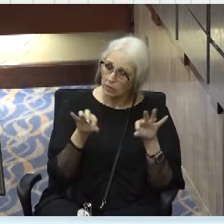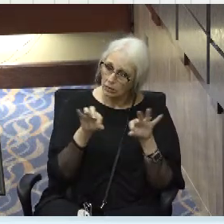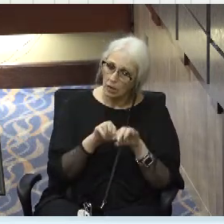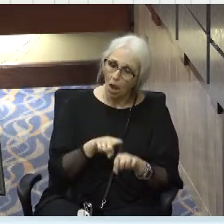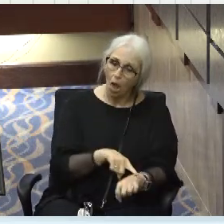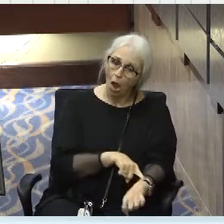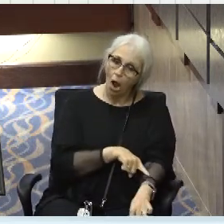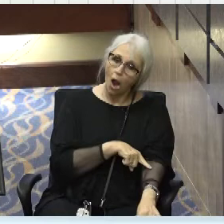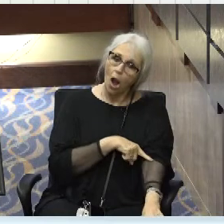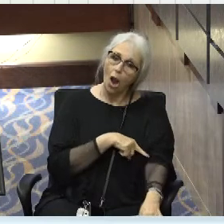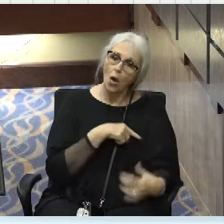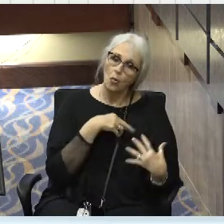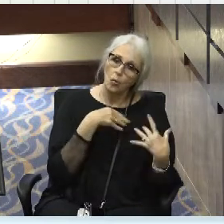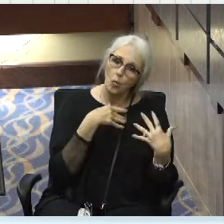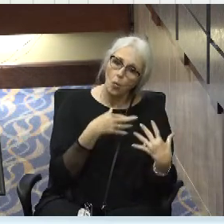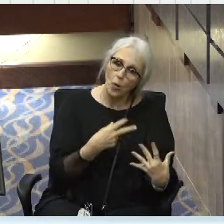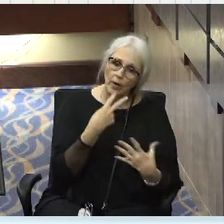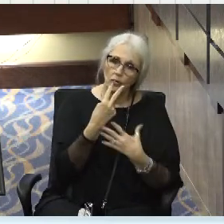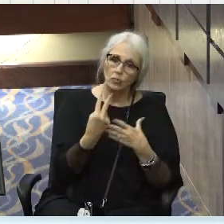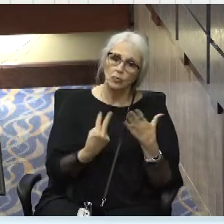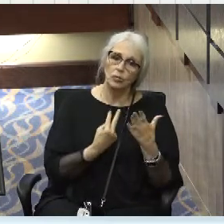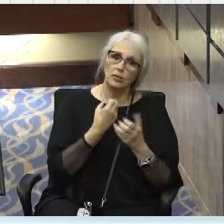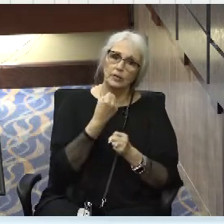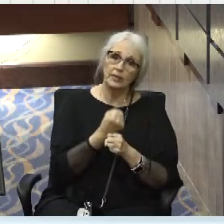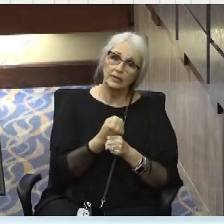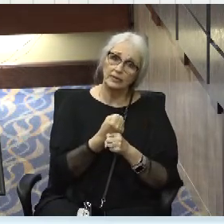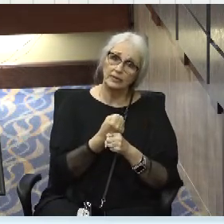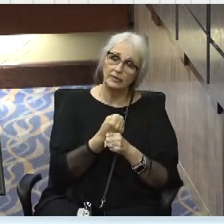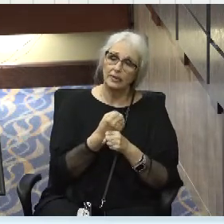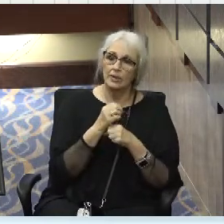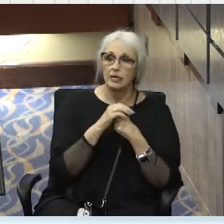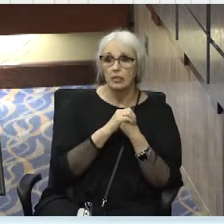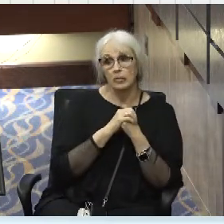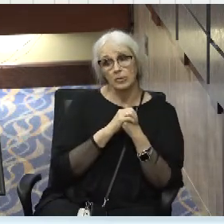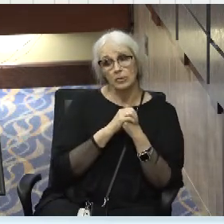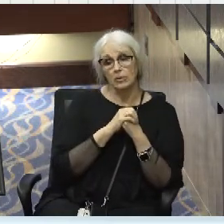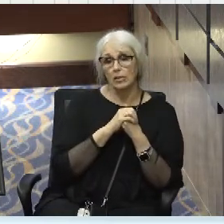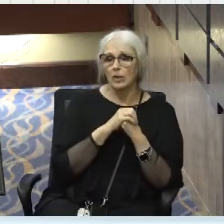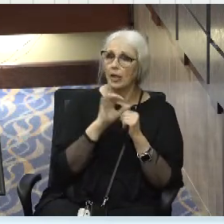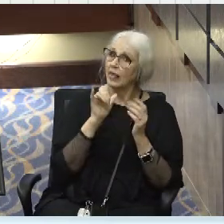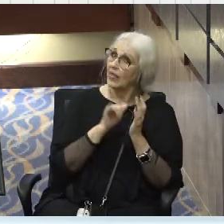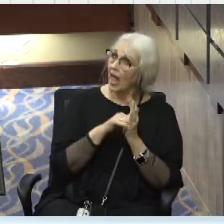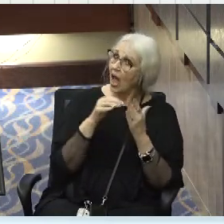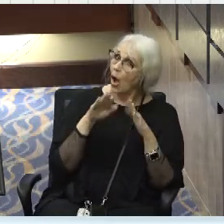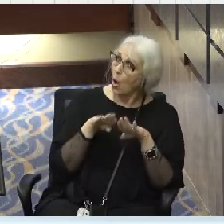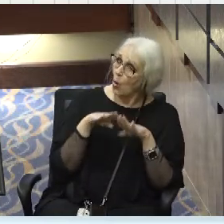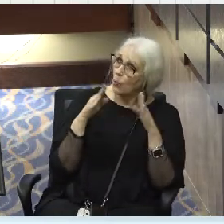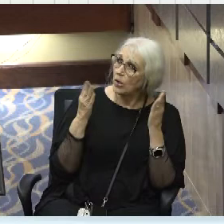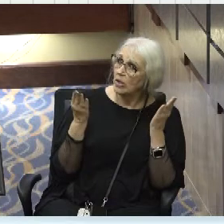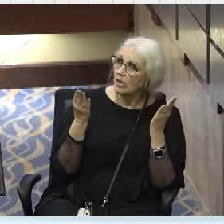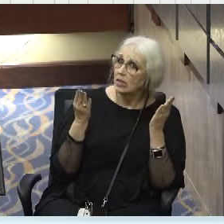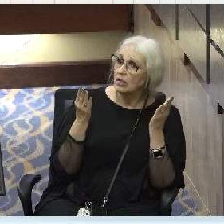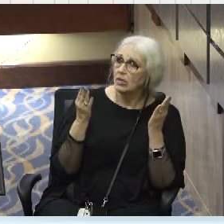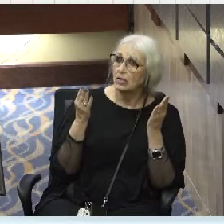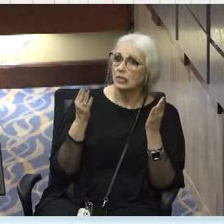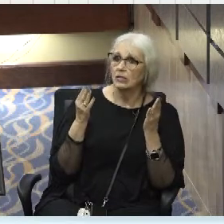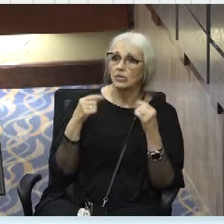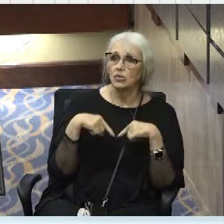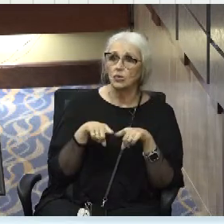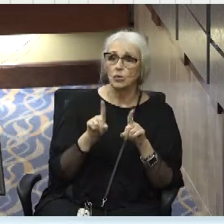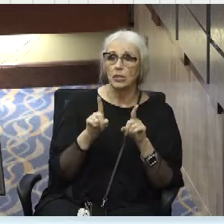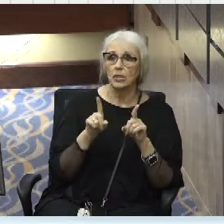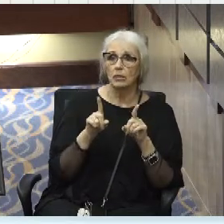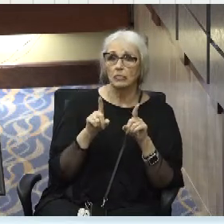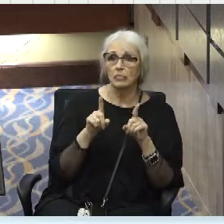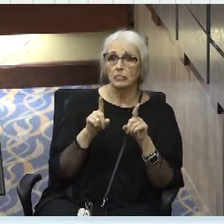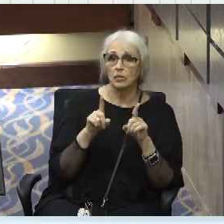lengthy, maybe 2 years or so. Will that be open during that period of construction to